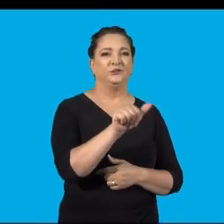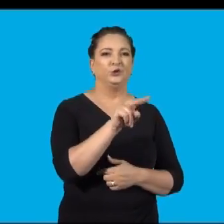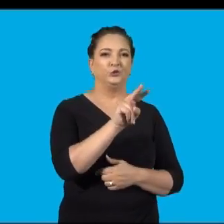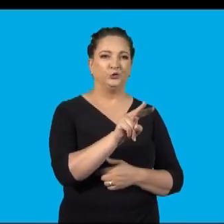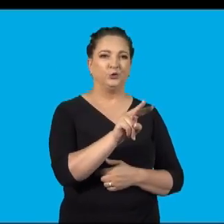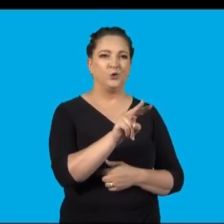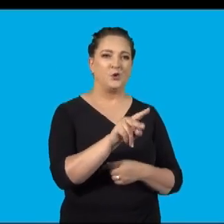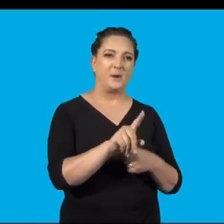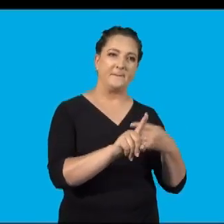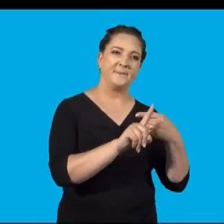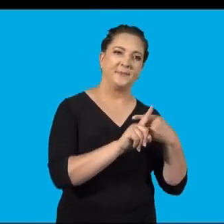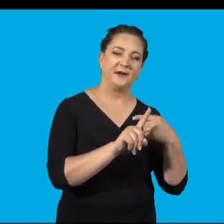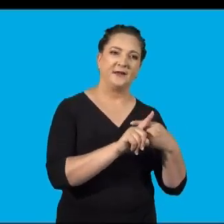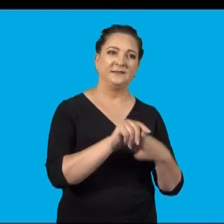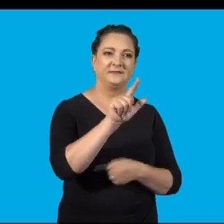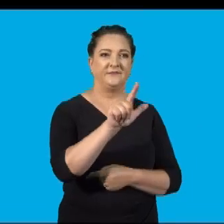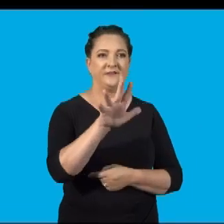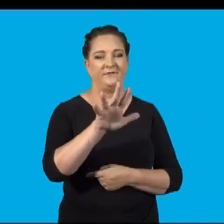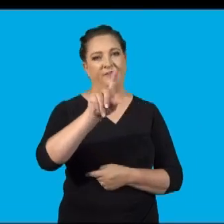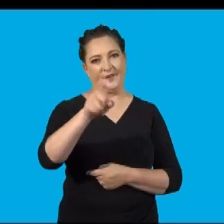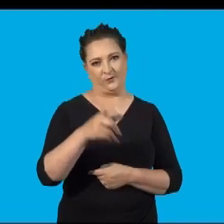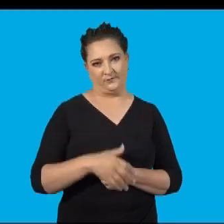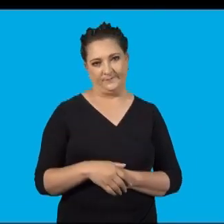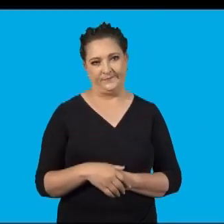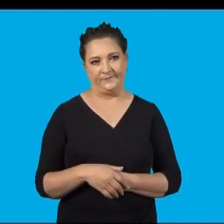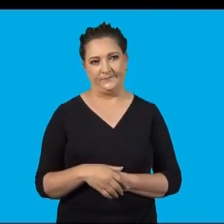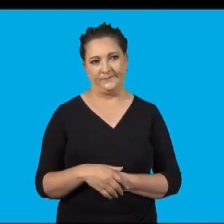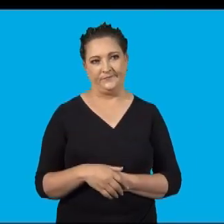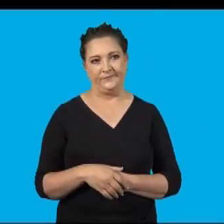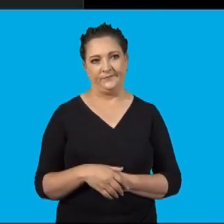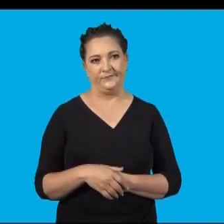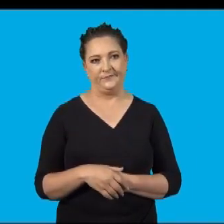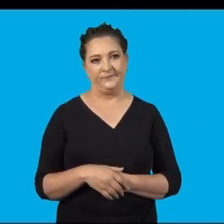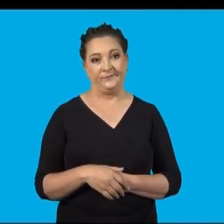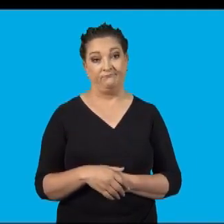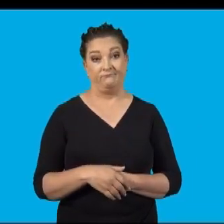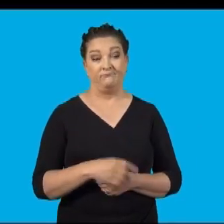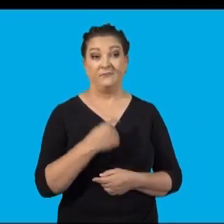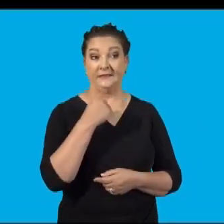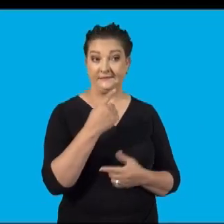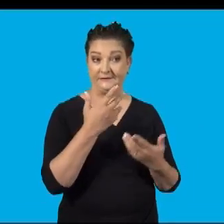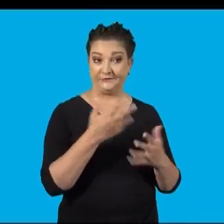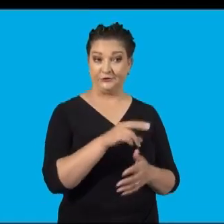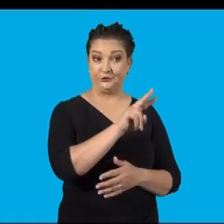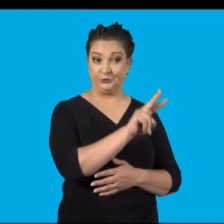262,500 plus the 75,000. That is what I would then do. And if I say that is